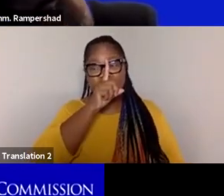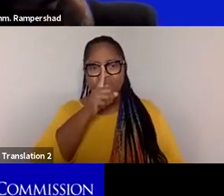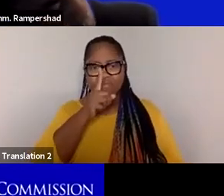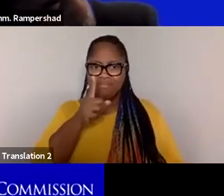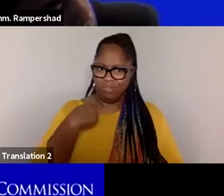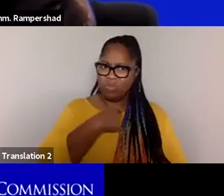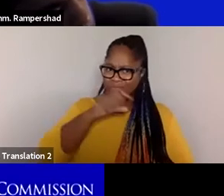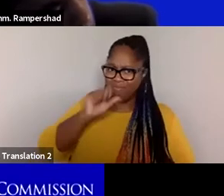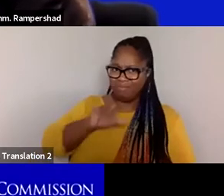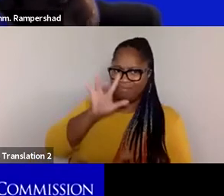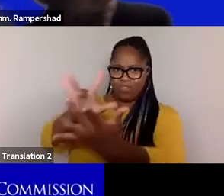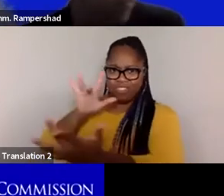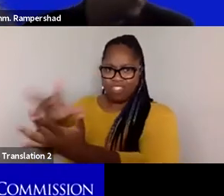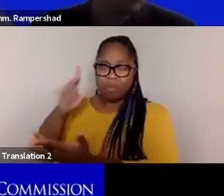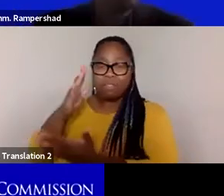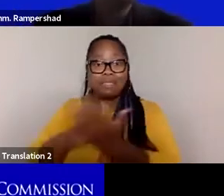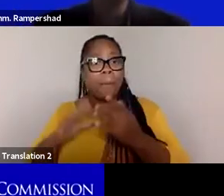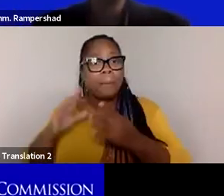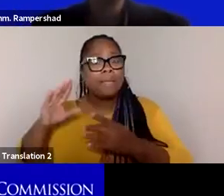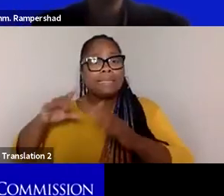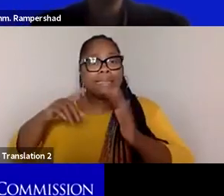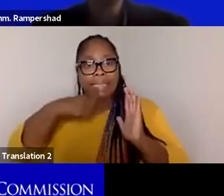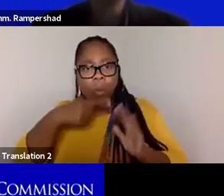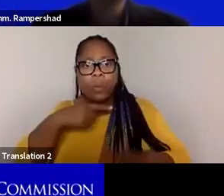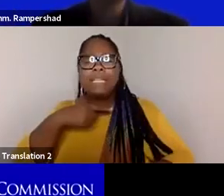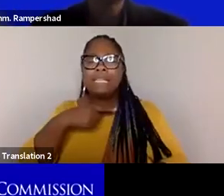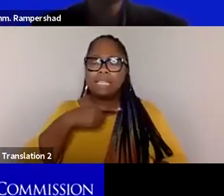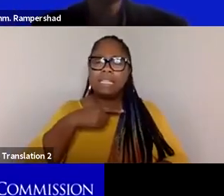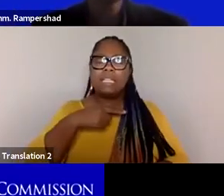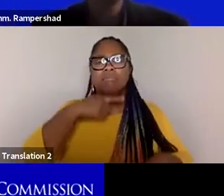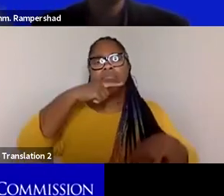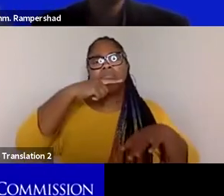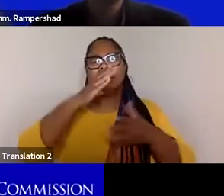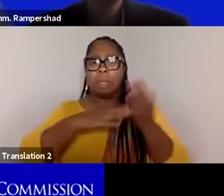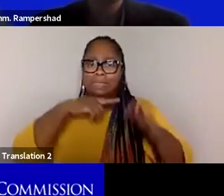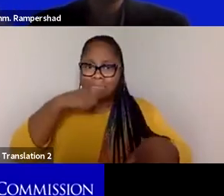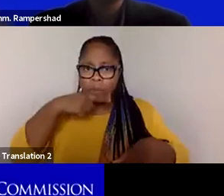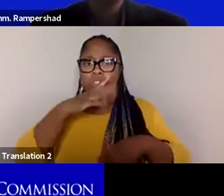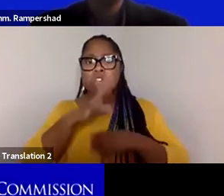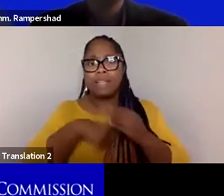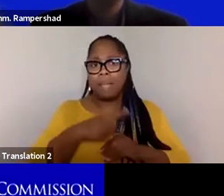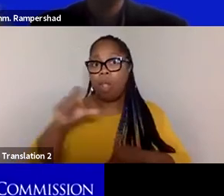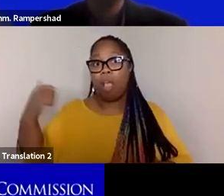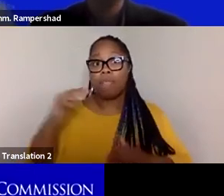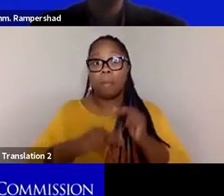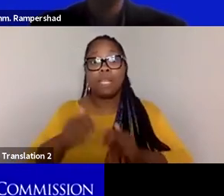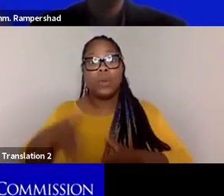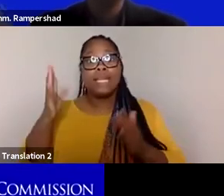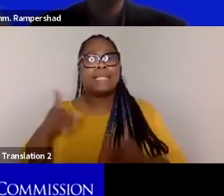the testimonies that we heard when we were talking, when they were talking about the buildings in the area, they weren't